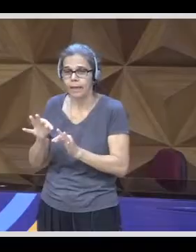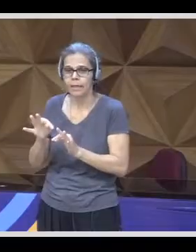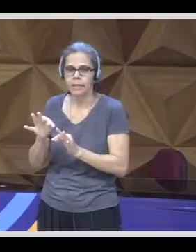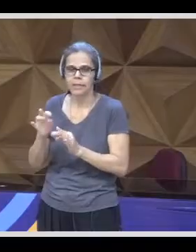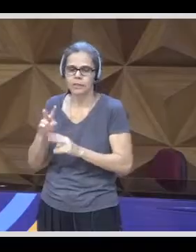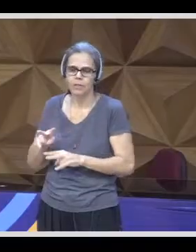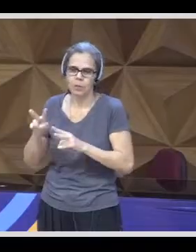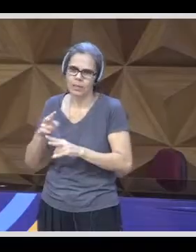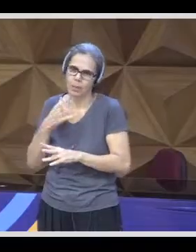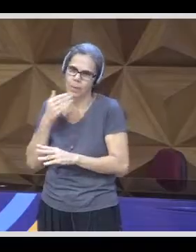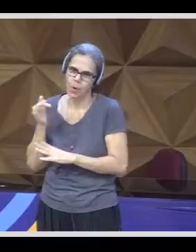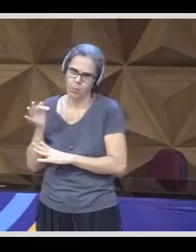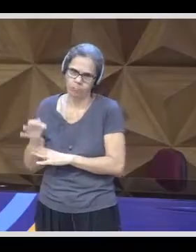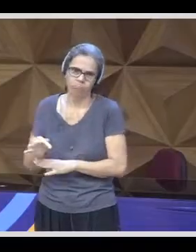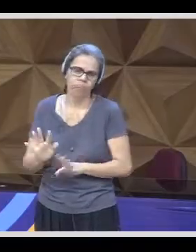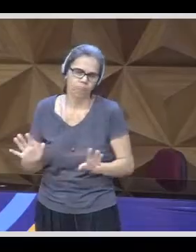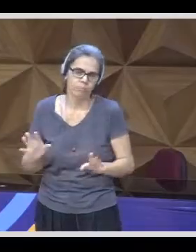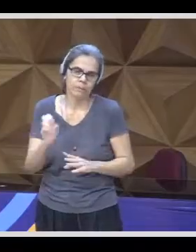Yeah.